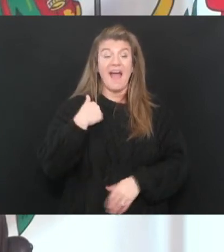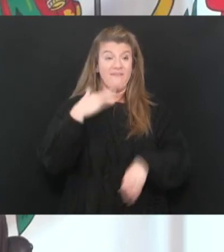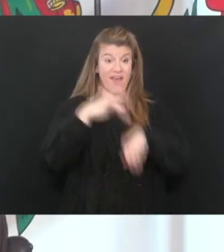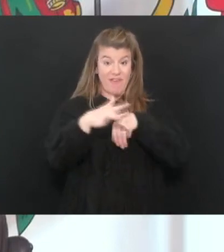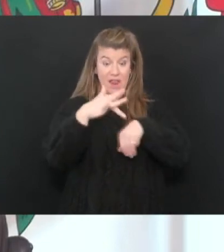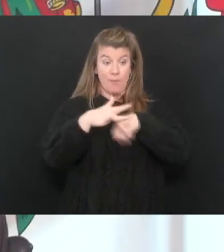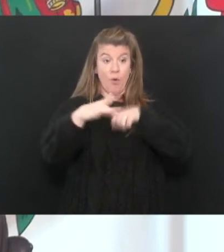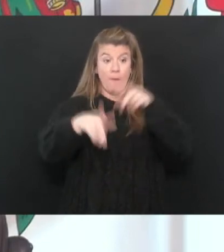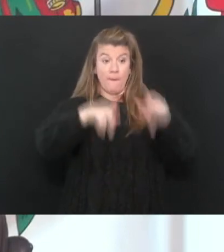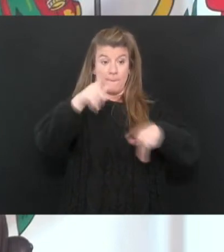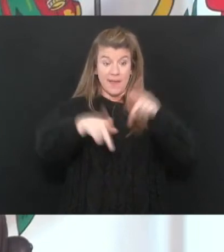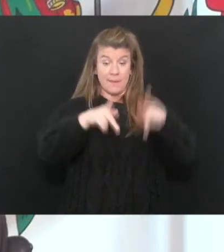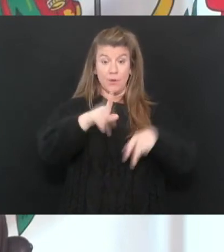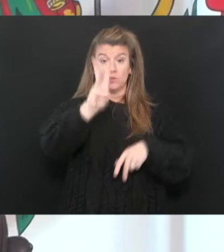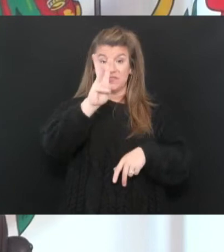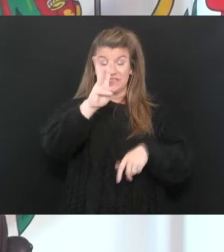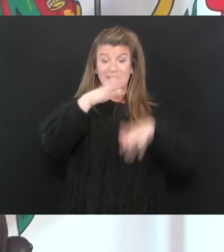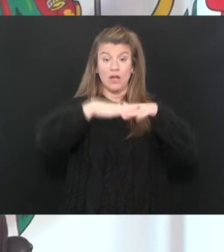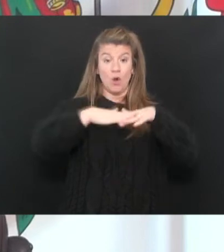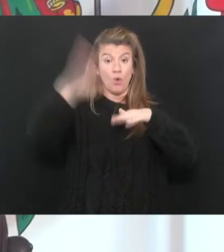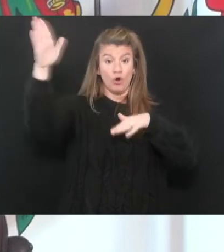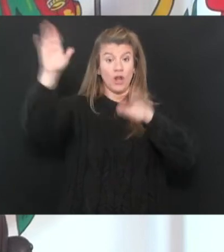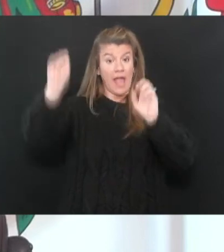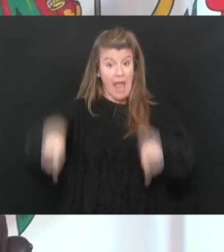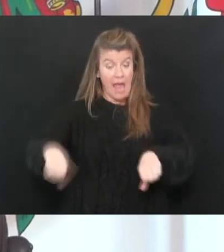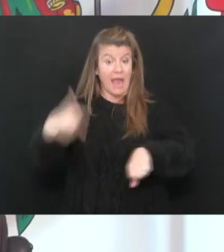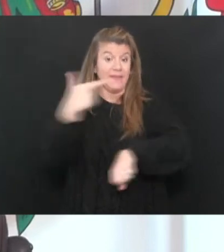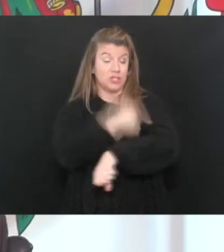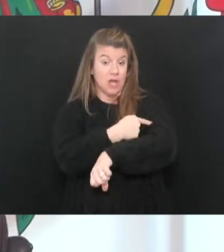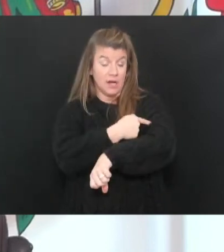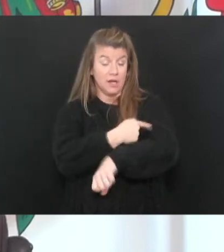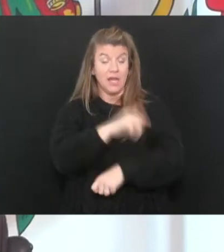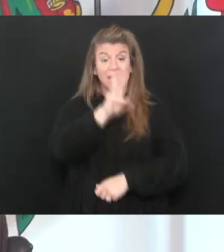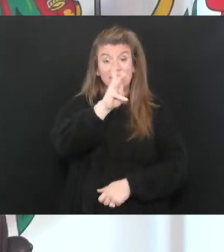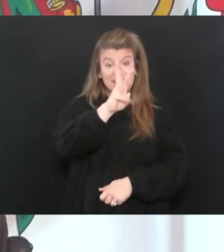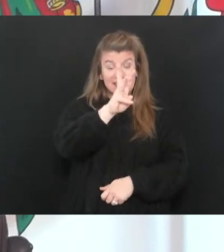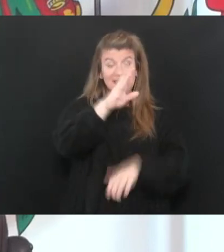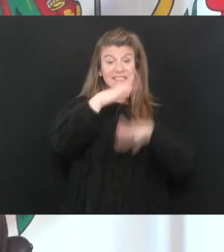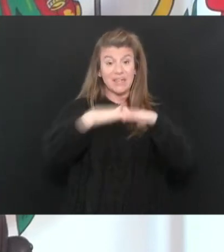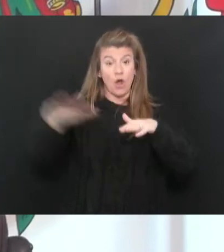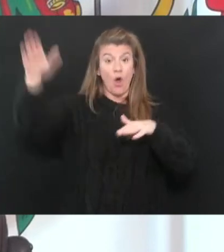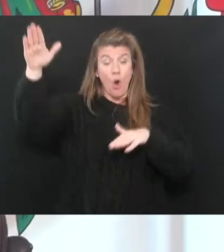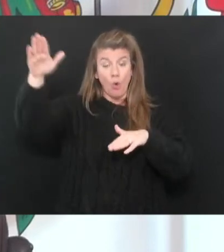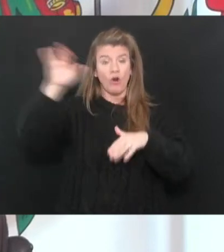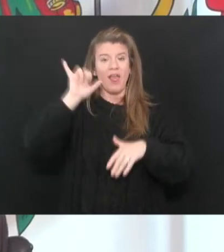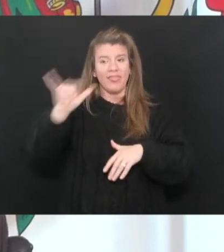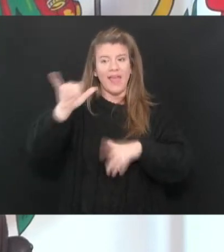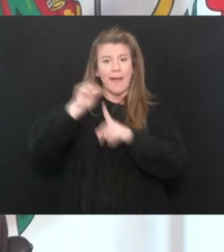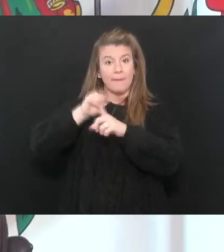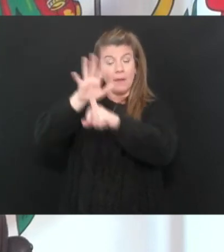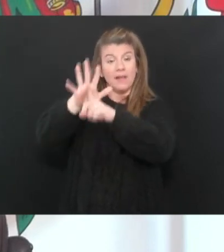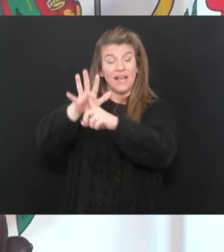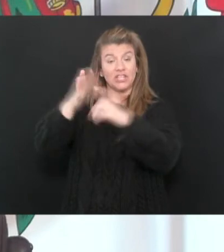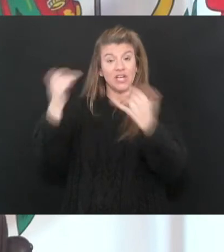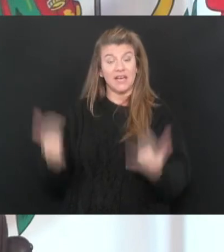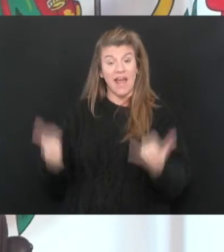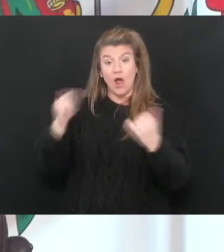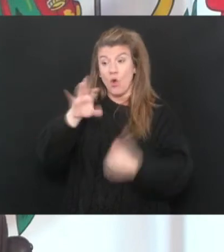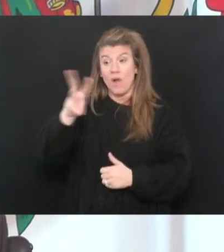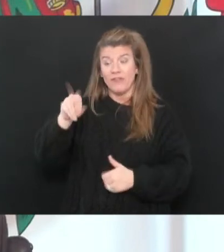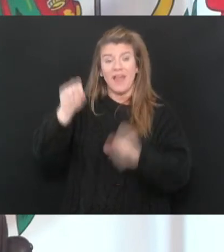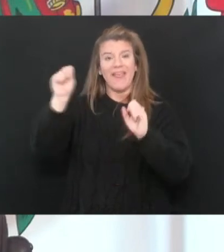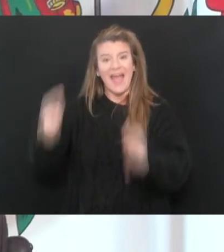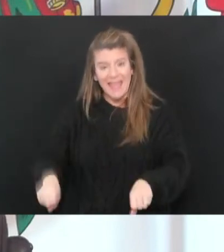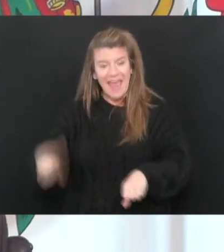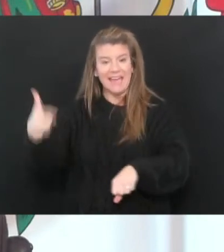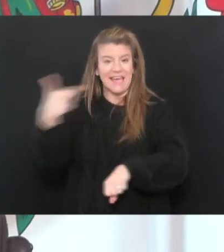16 years of age and older. 16 and older, the eligible population in West Virginia that can take the